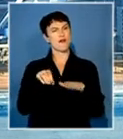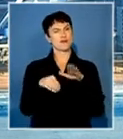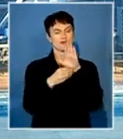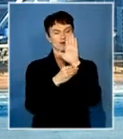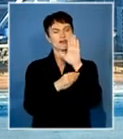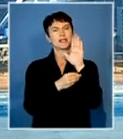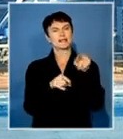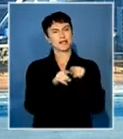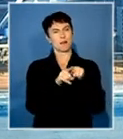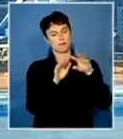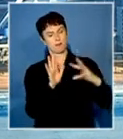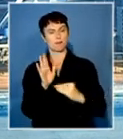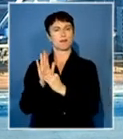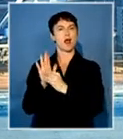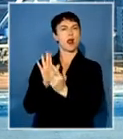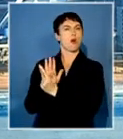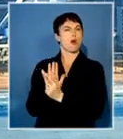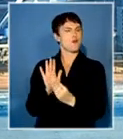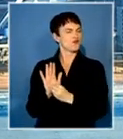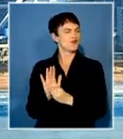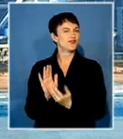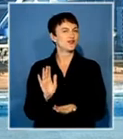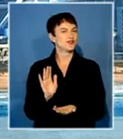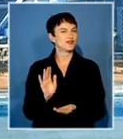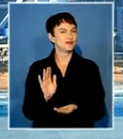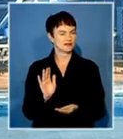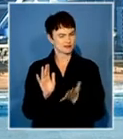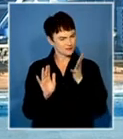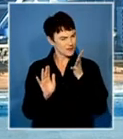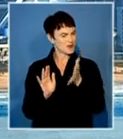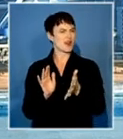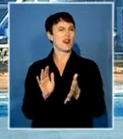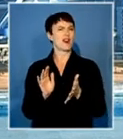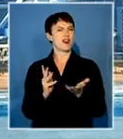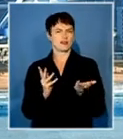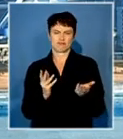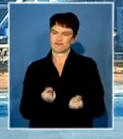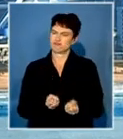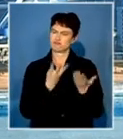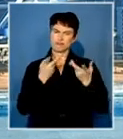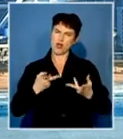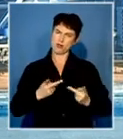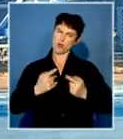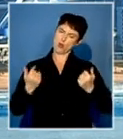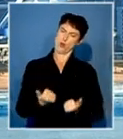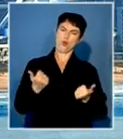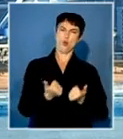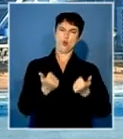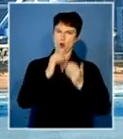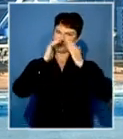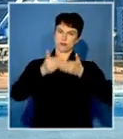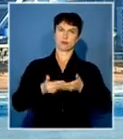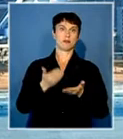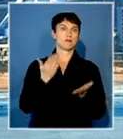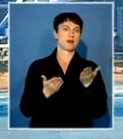our investment law, draft investment law, these provisions will allow for absolutely adequate compensation